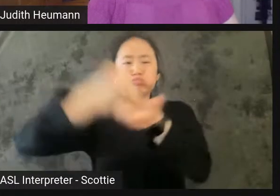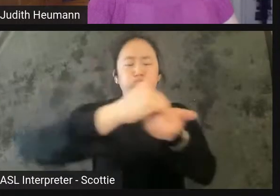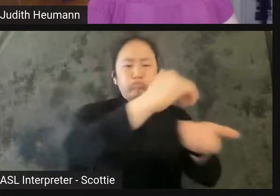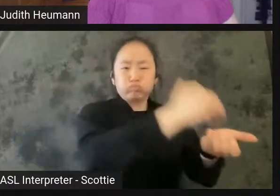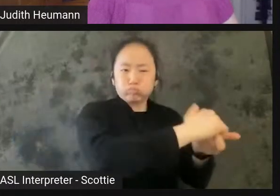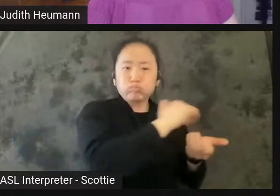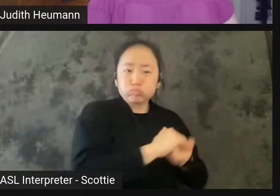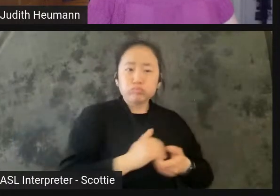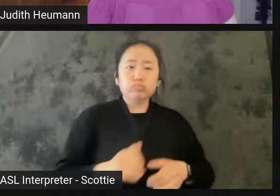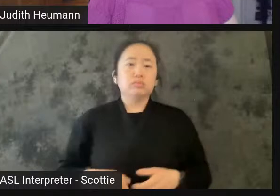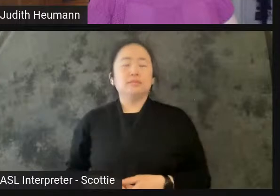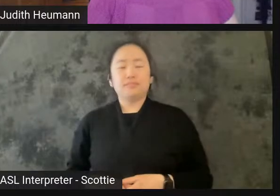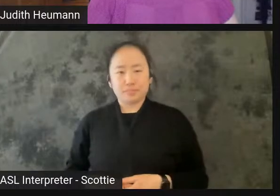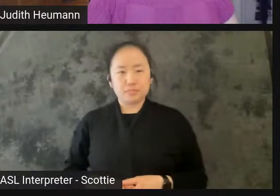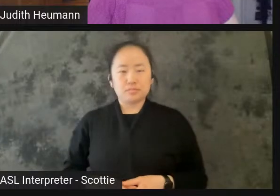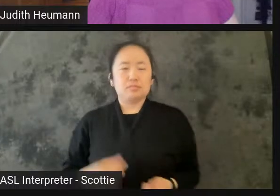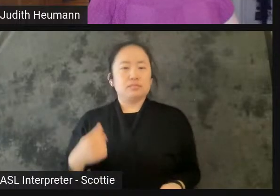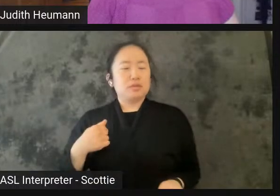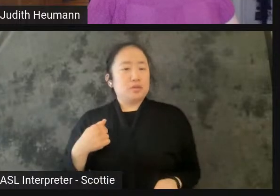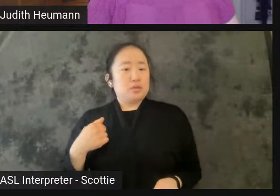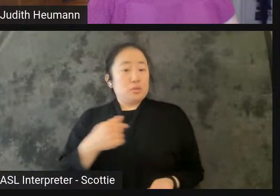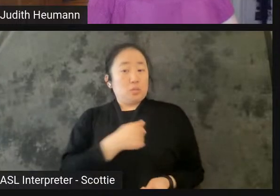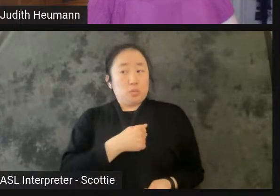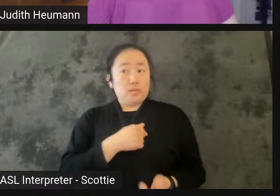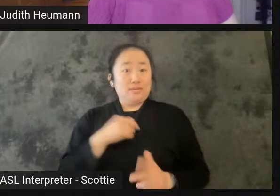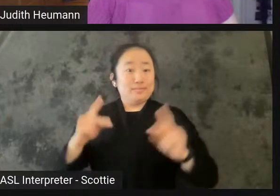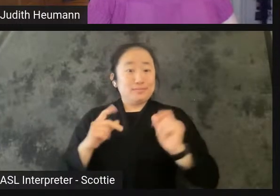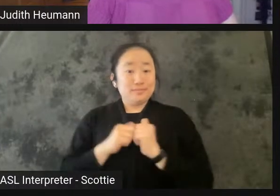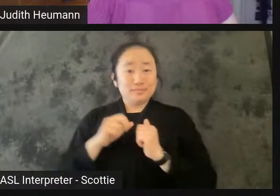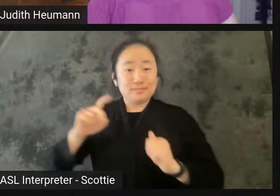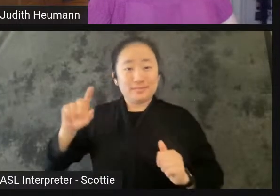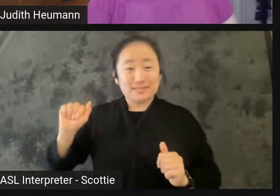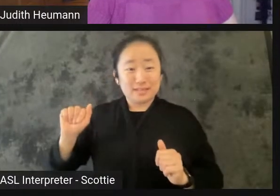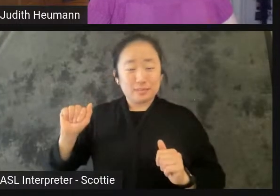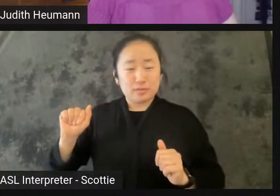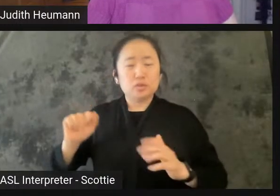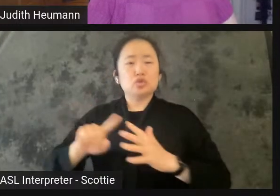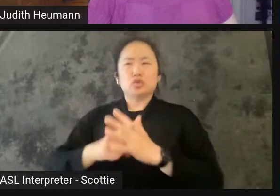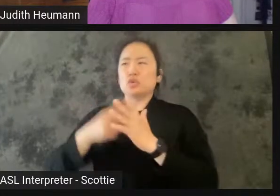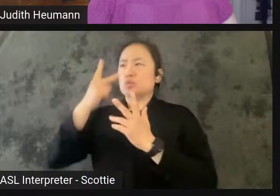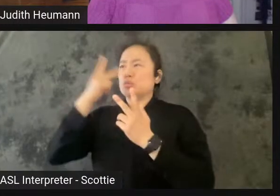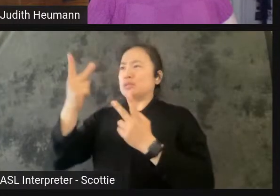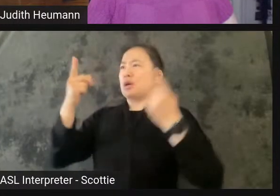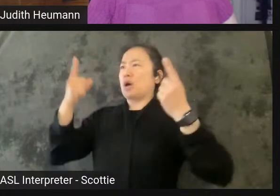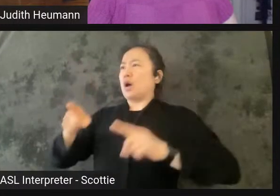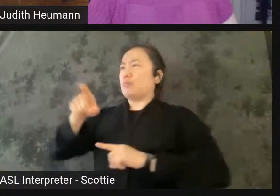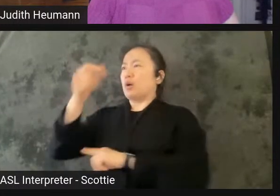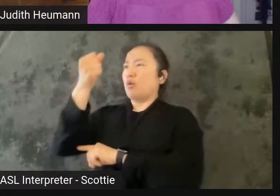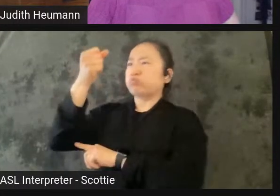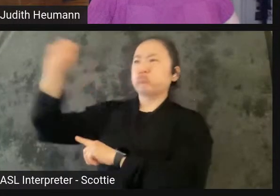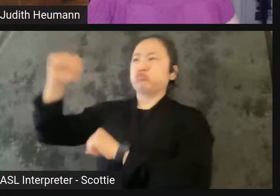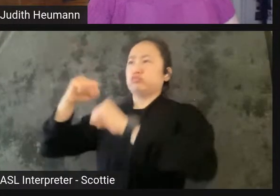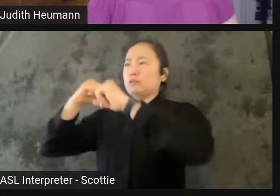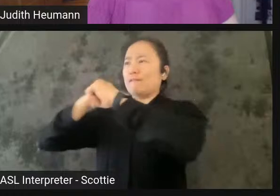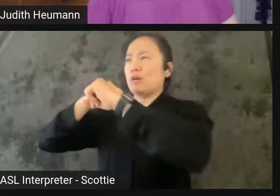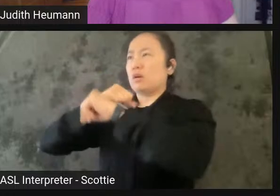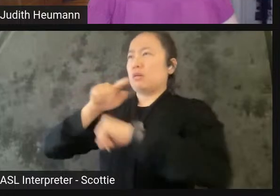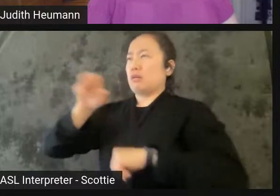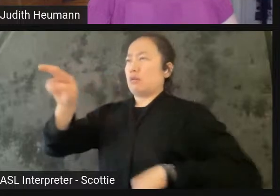that we as disabled people began to emulate what others were doing and began to really look